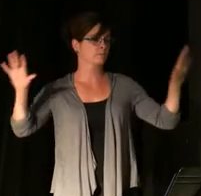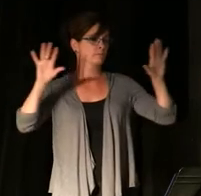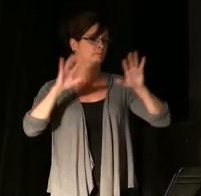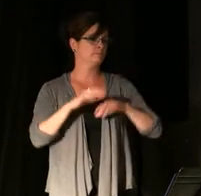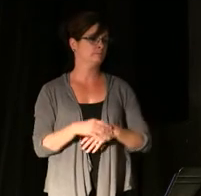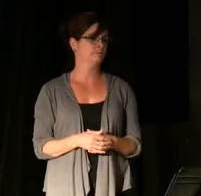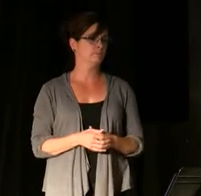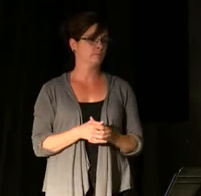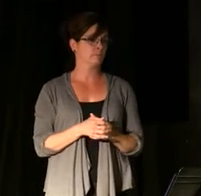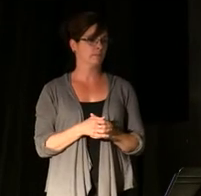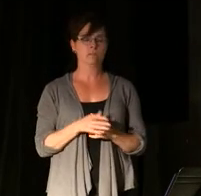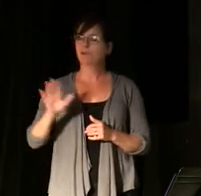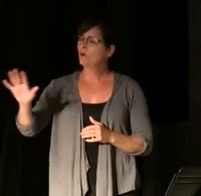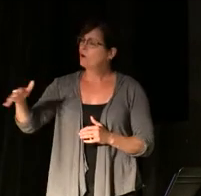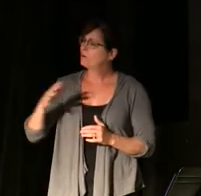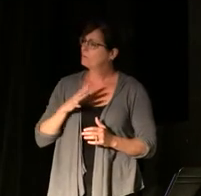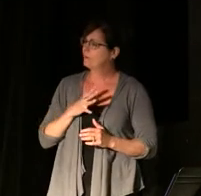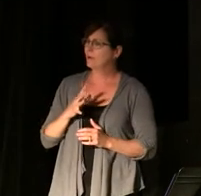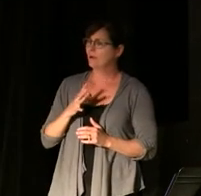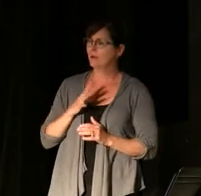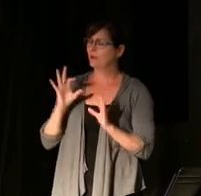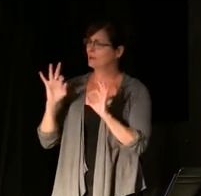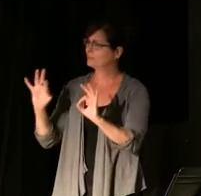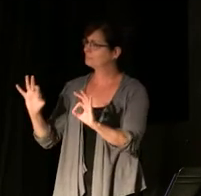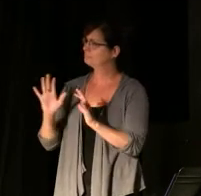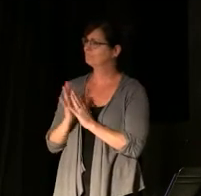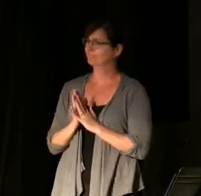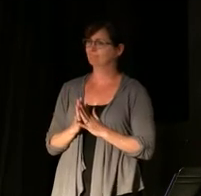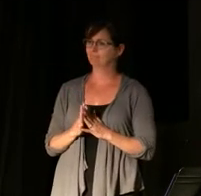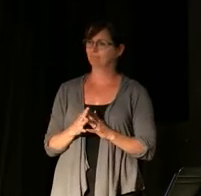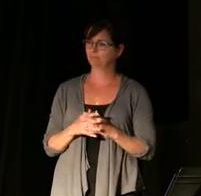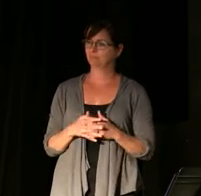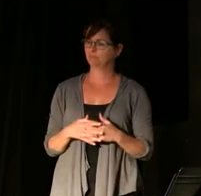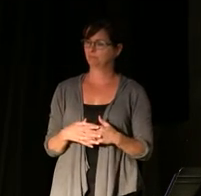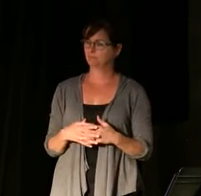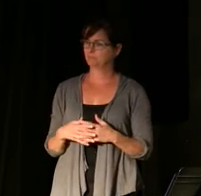ends. You'll do just fine.